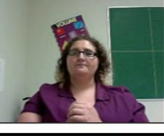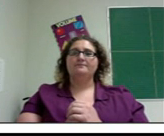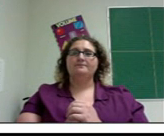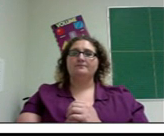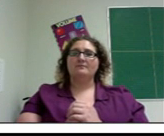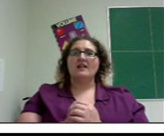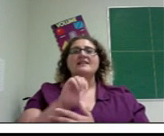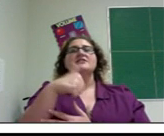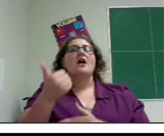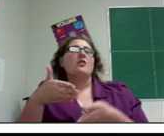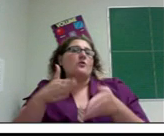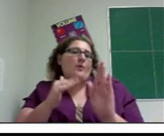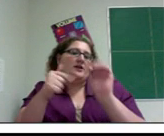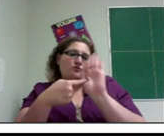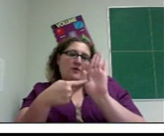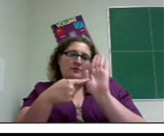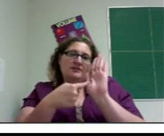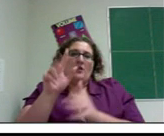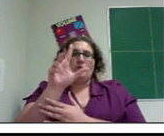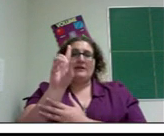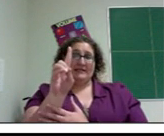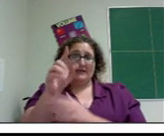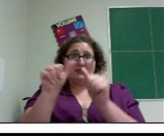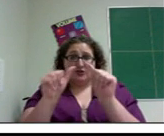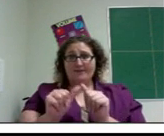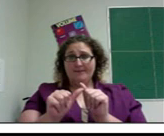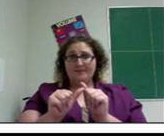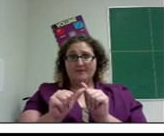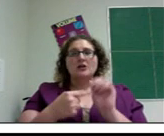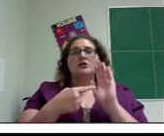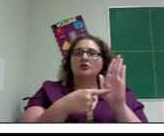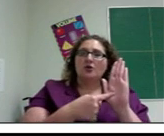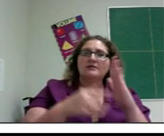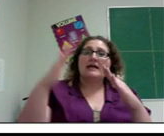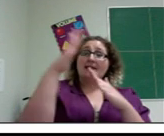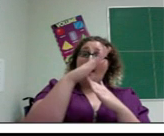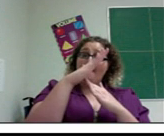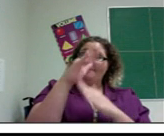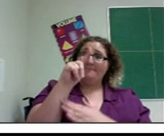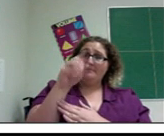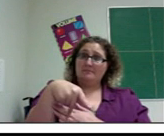is another way to represent a three-dimensional figure. It shows the top,